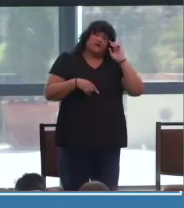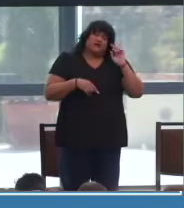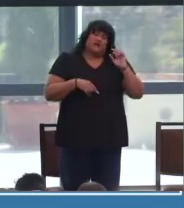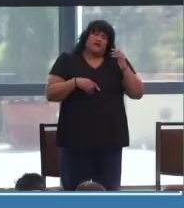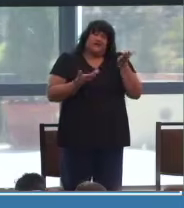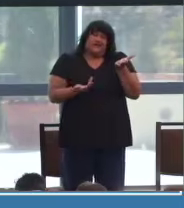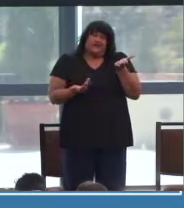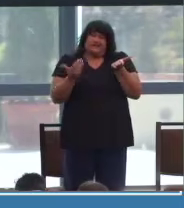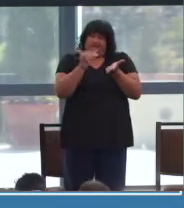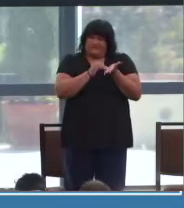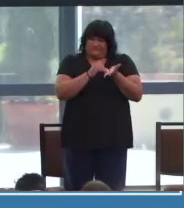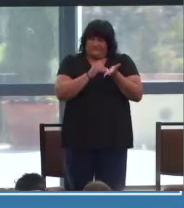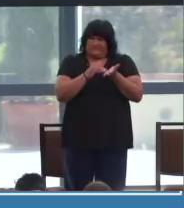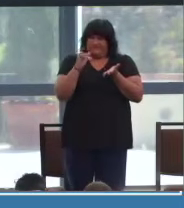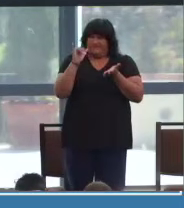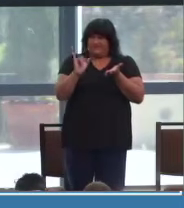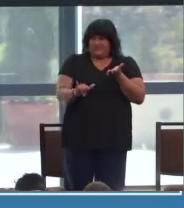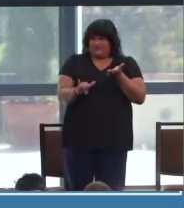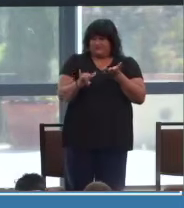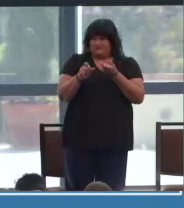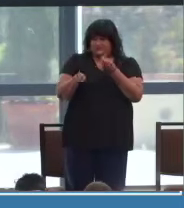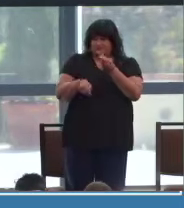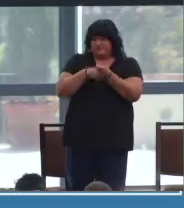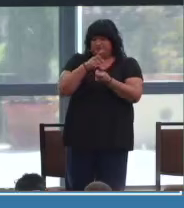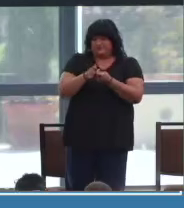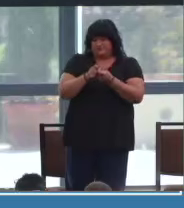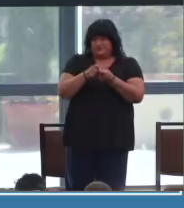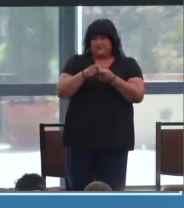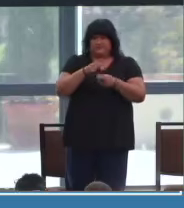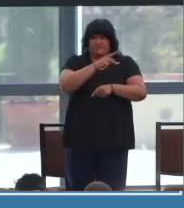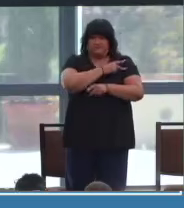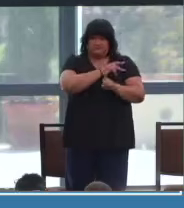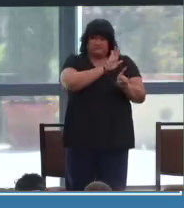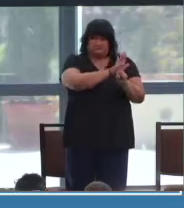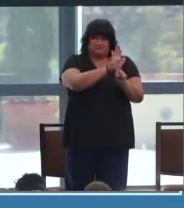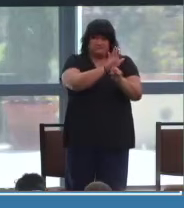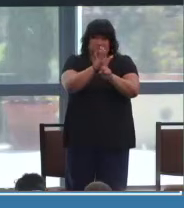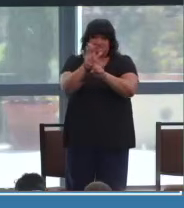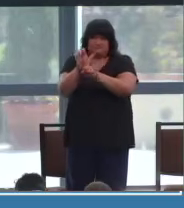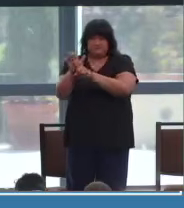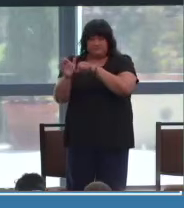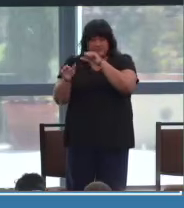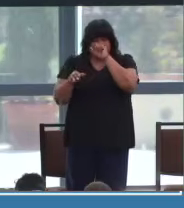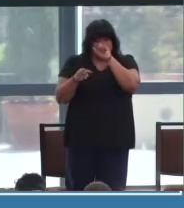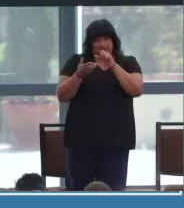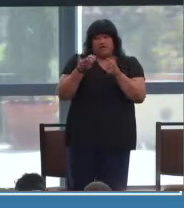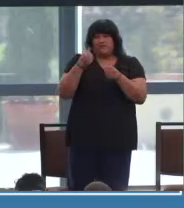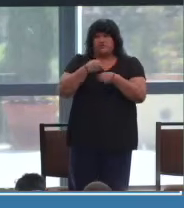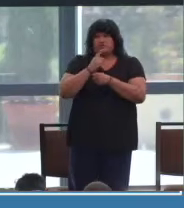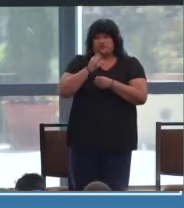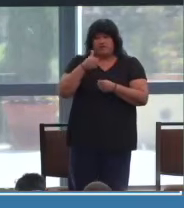I think, again, this is going to be a little bit patient specific. I would make sure you don't have any antiphospholipid antibodies as